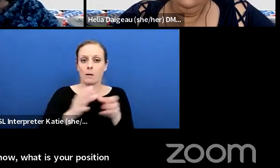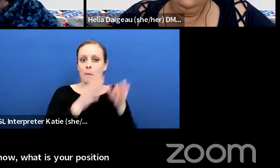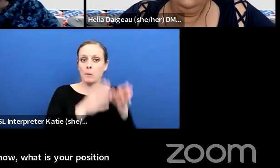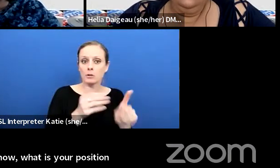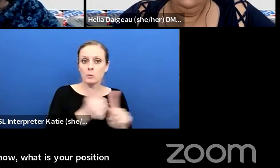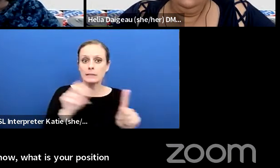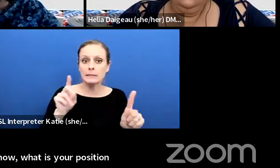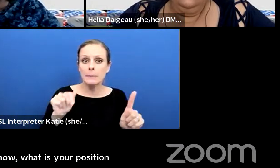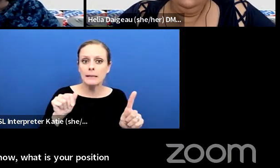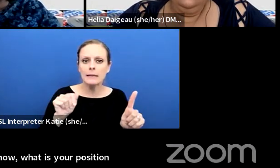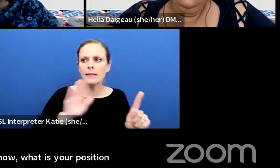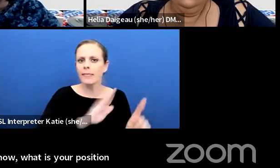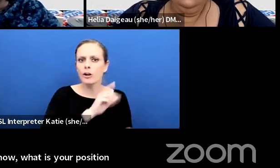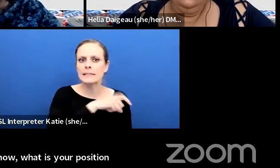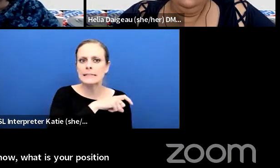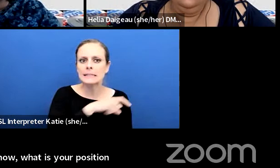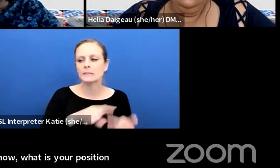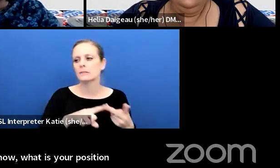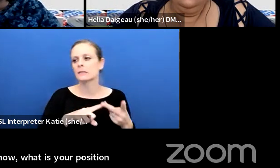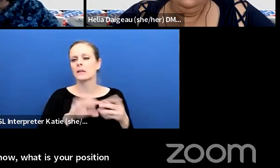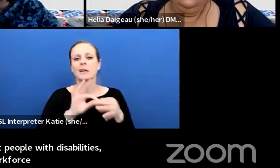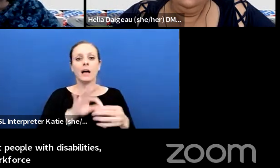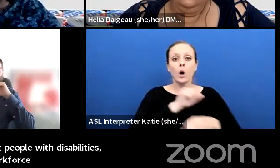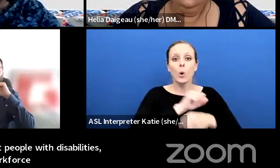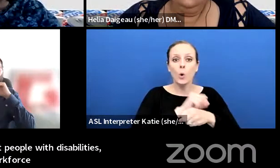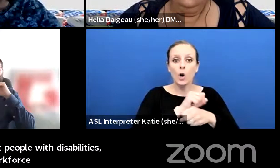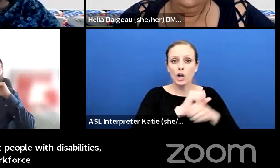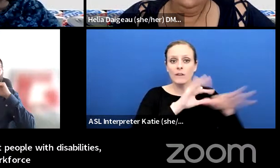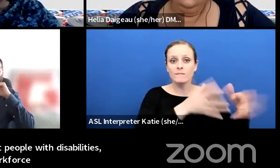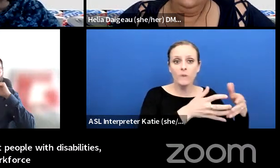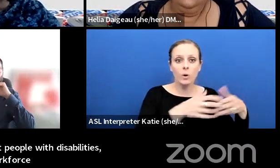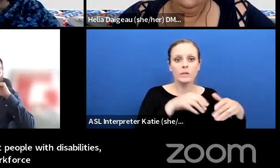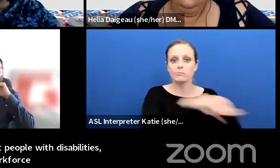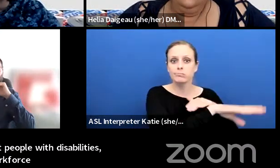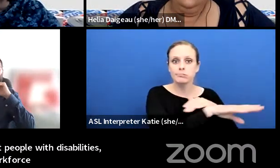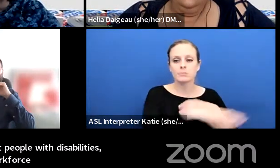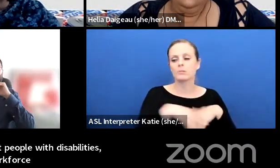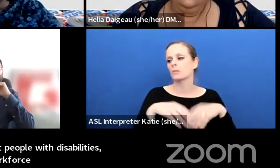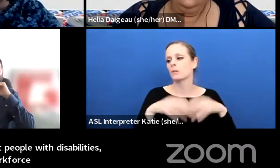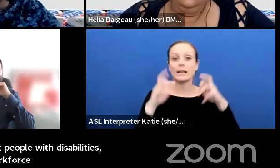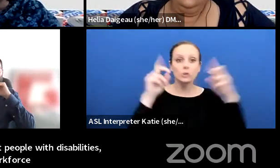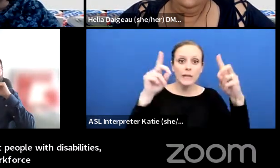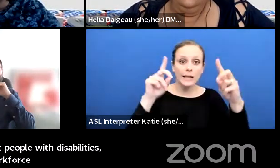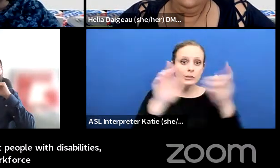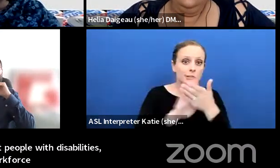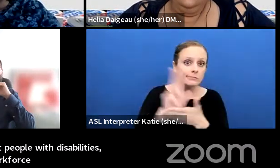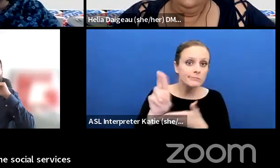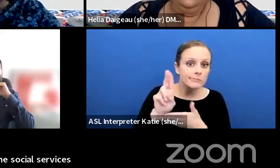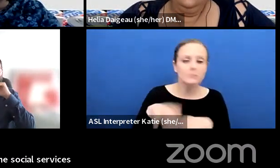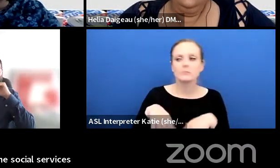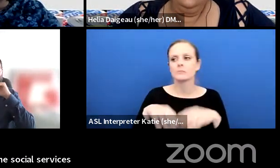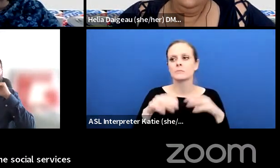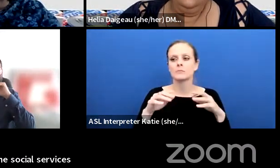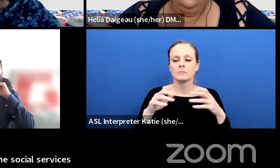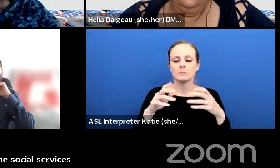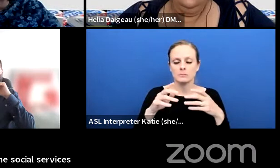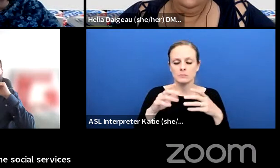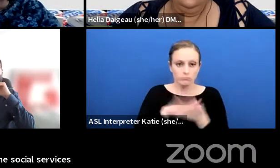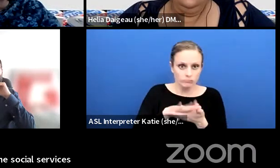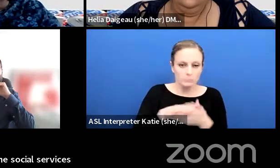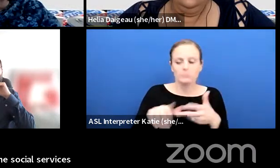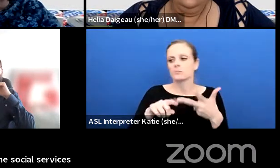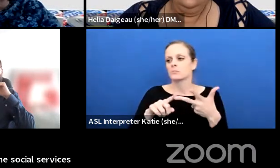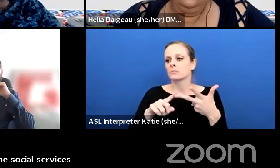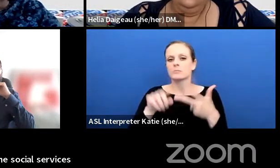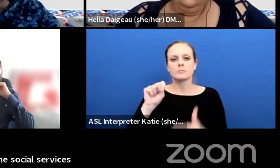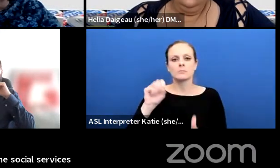disabilities, either in workforce or in education or in social services. So that's part